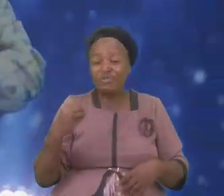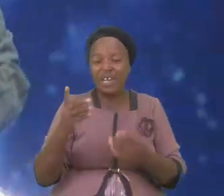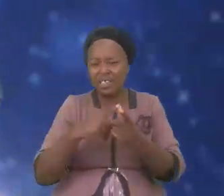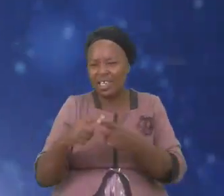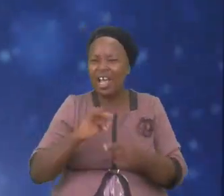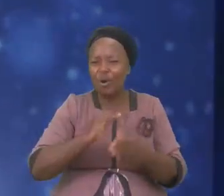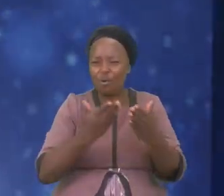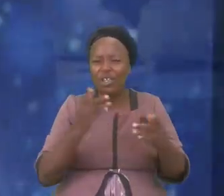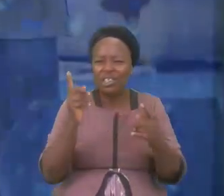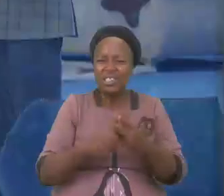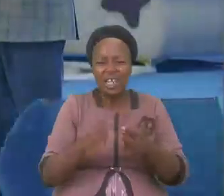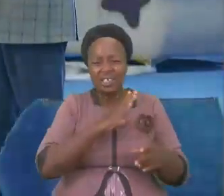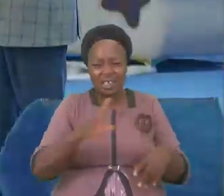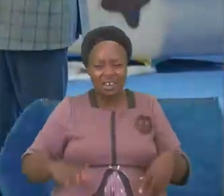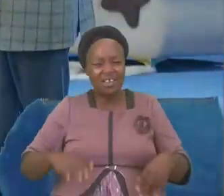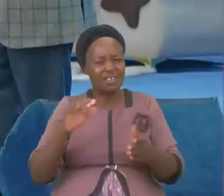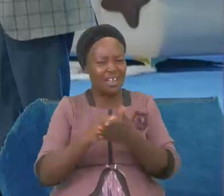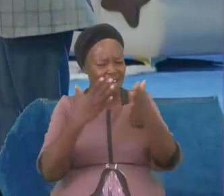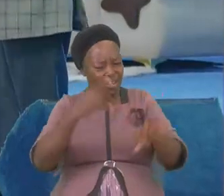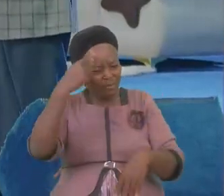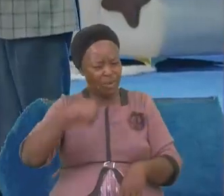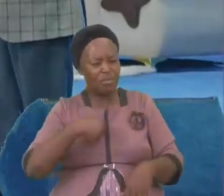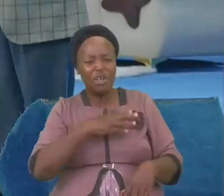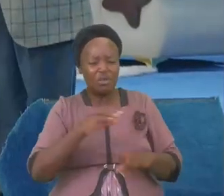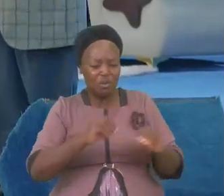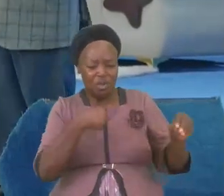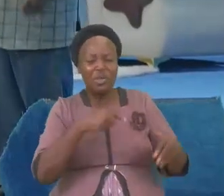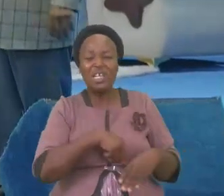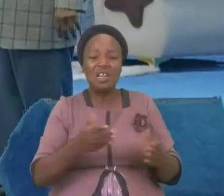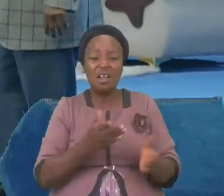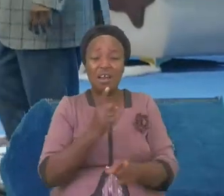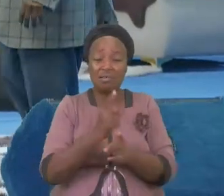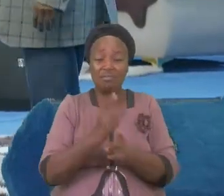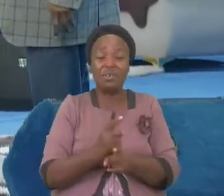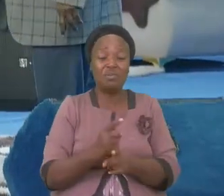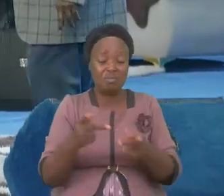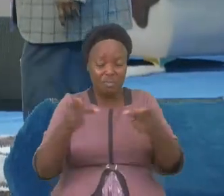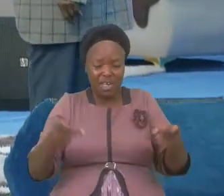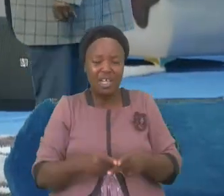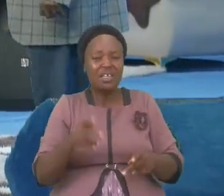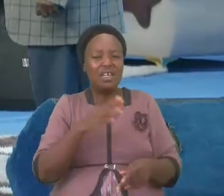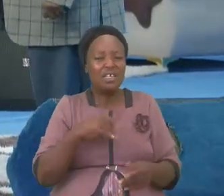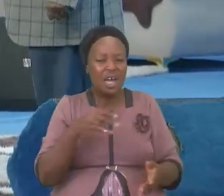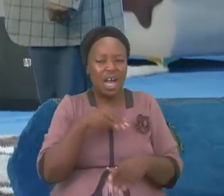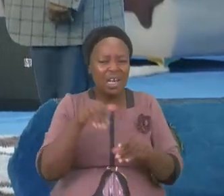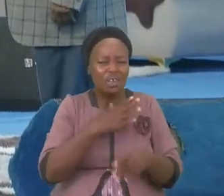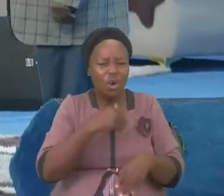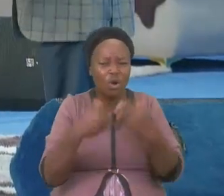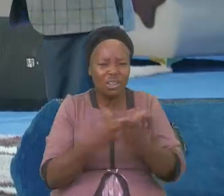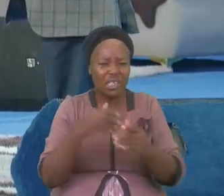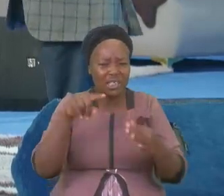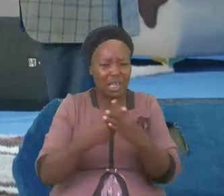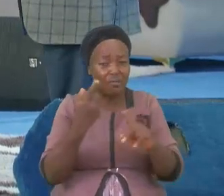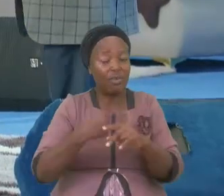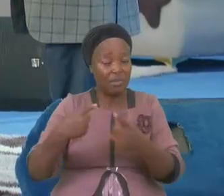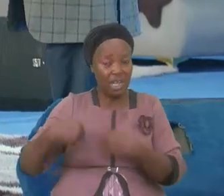position in my life, it starts from your heart. You have to be like Daniel, that Daniel purposed in his heart,